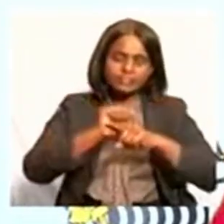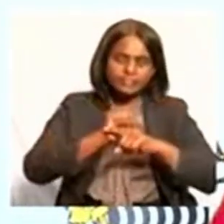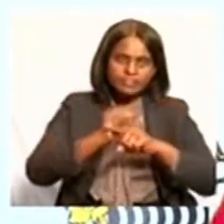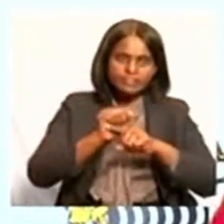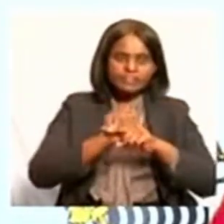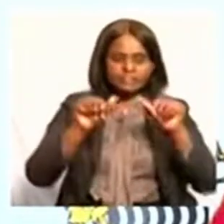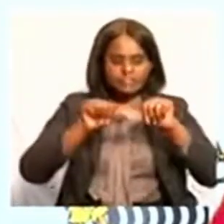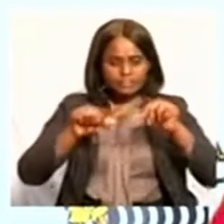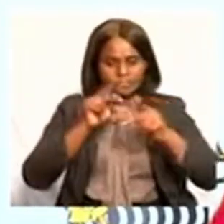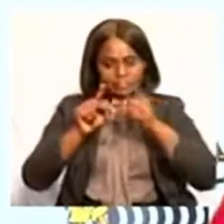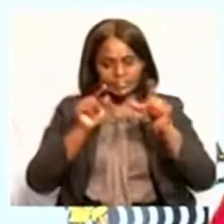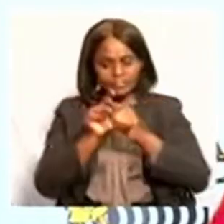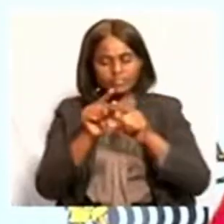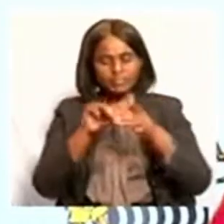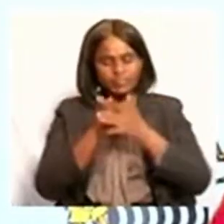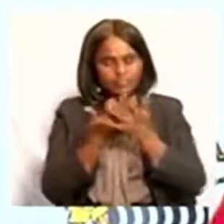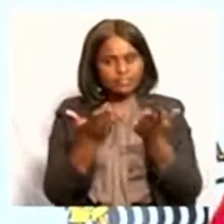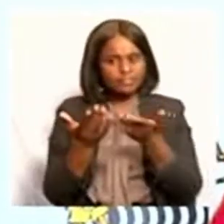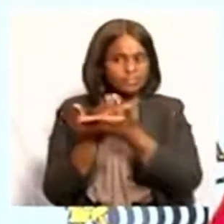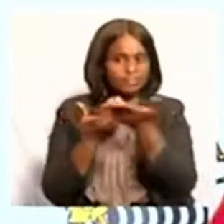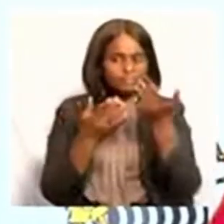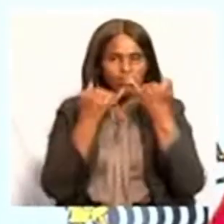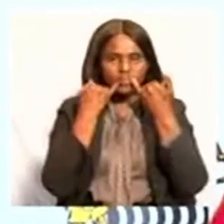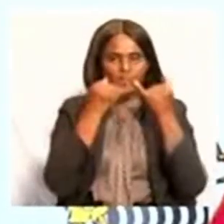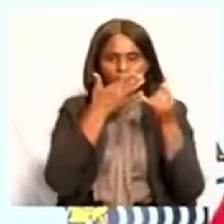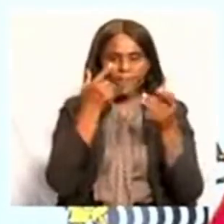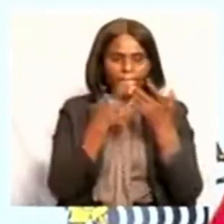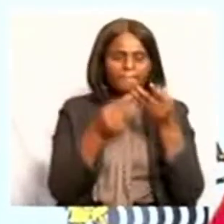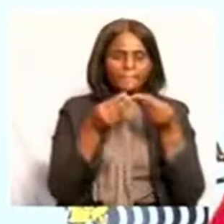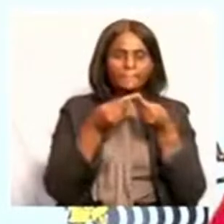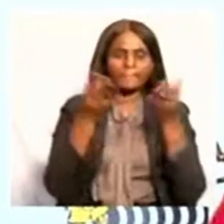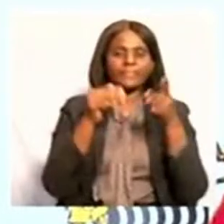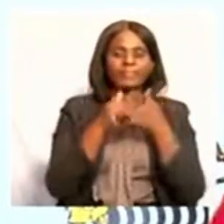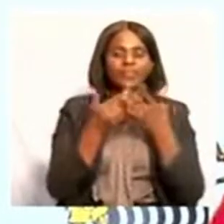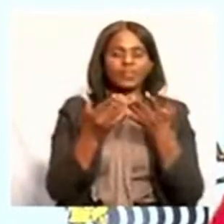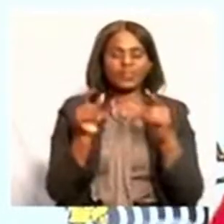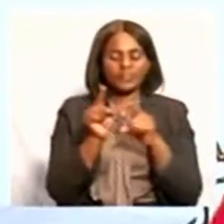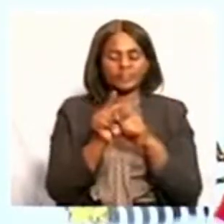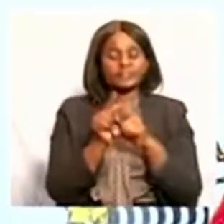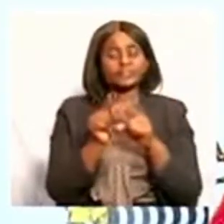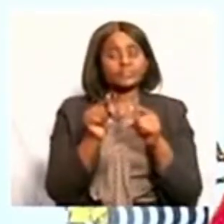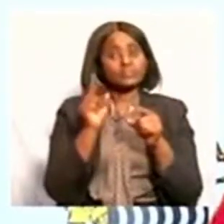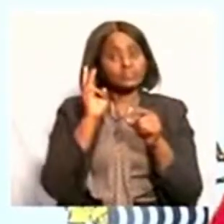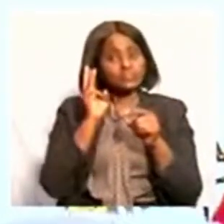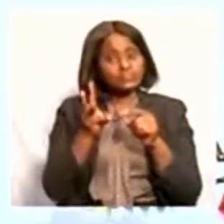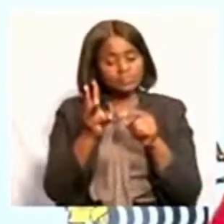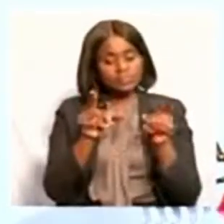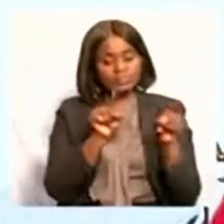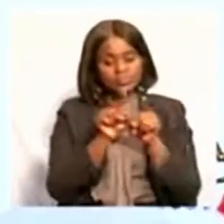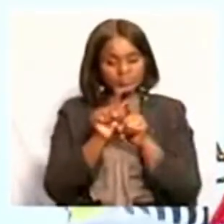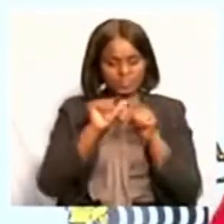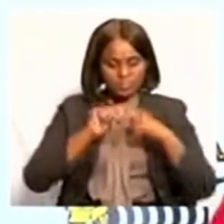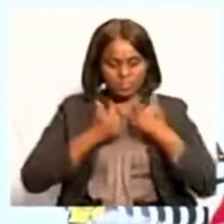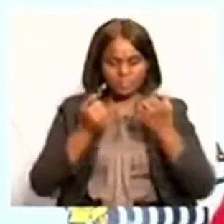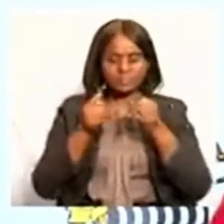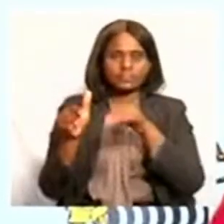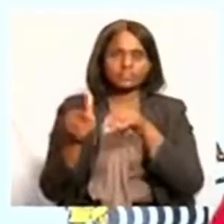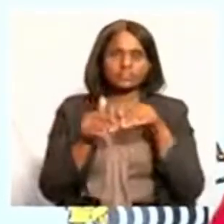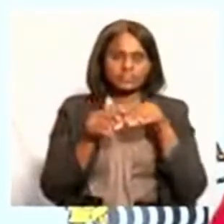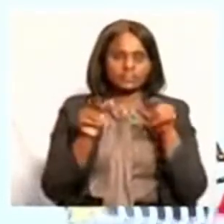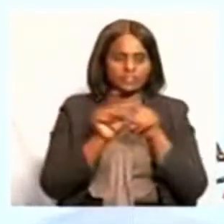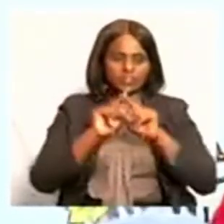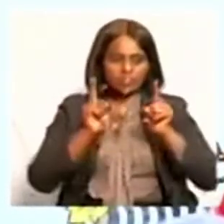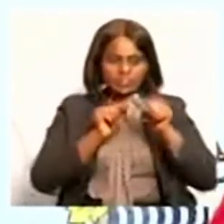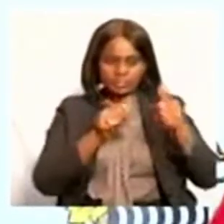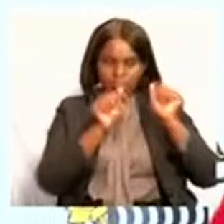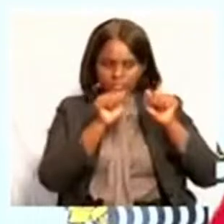process and how the information should be disseminated, because we also want to avoid where